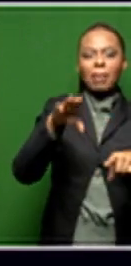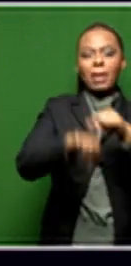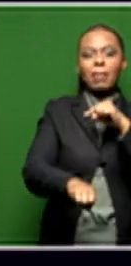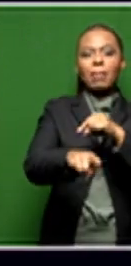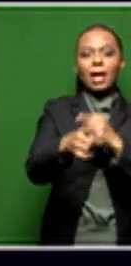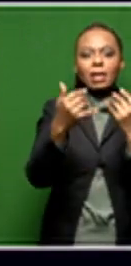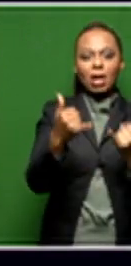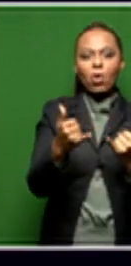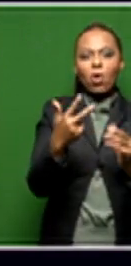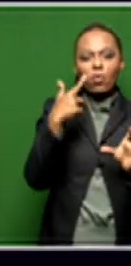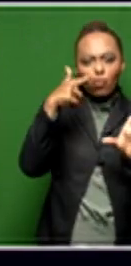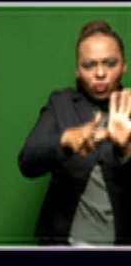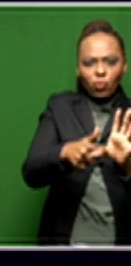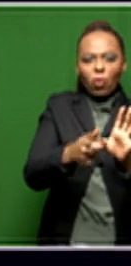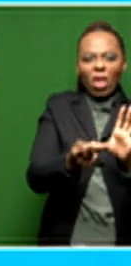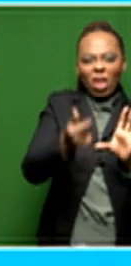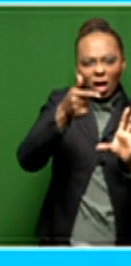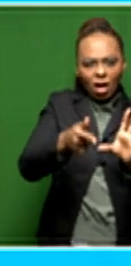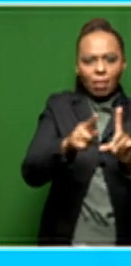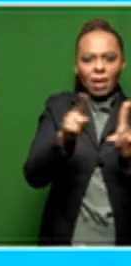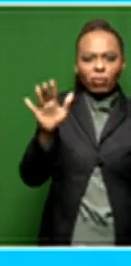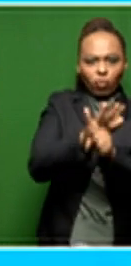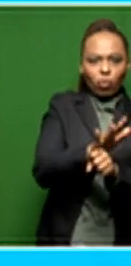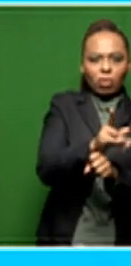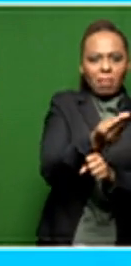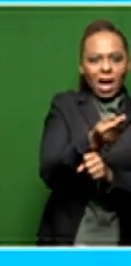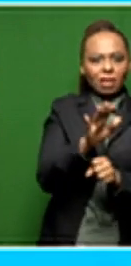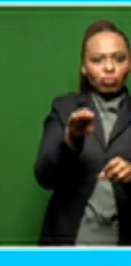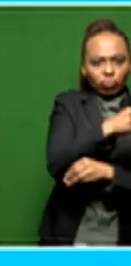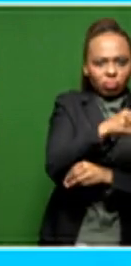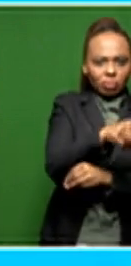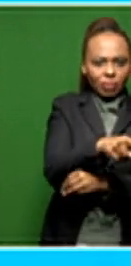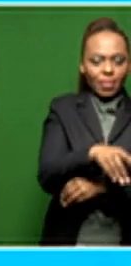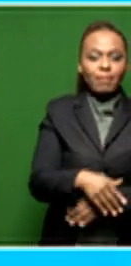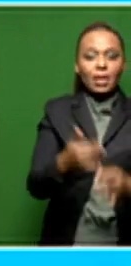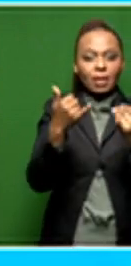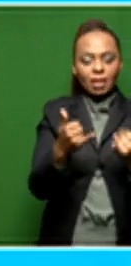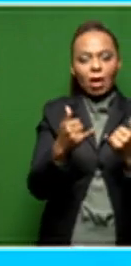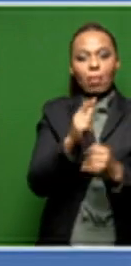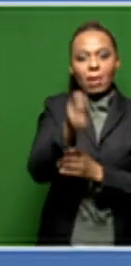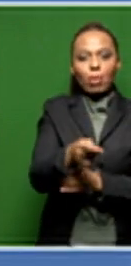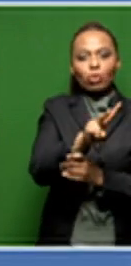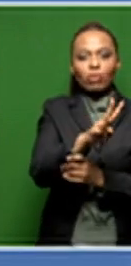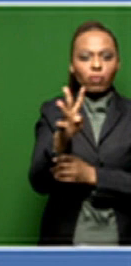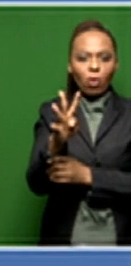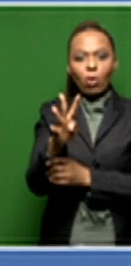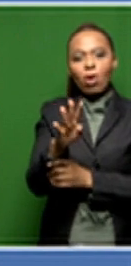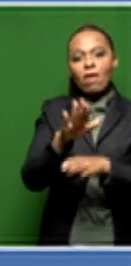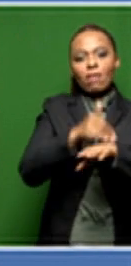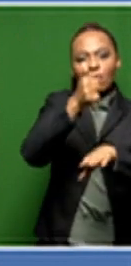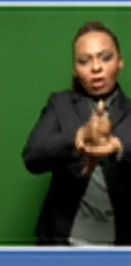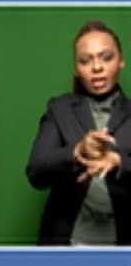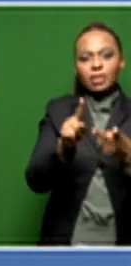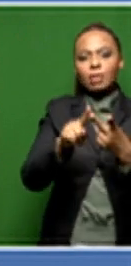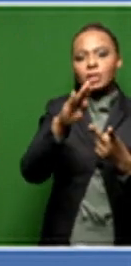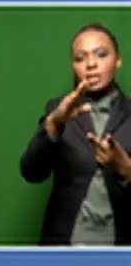maximum amount of fuel allowed for that particular vehicle. To tell us more about this, we're now joined by Payment24's co-founder and joint